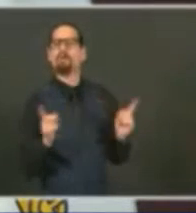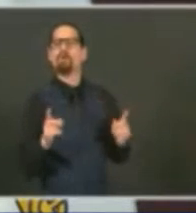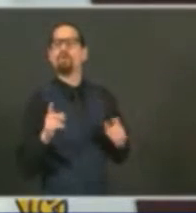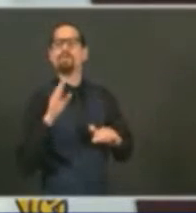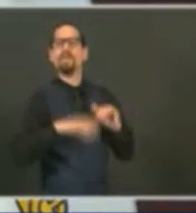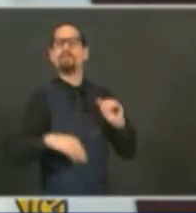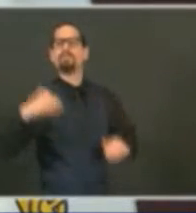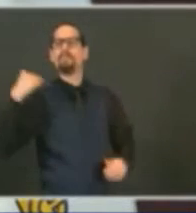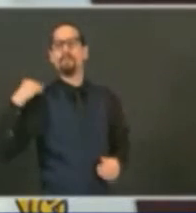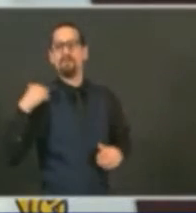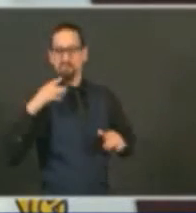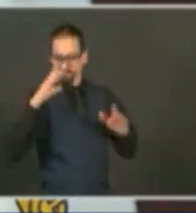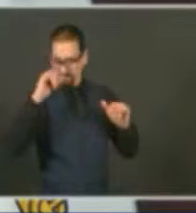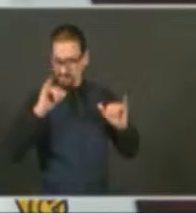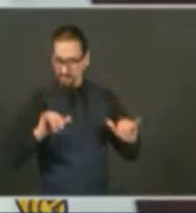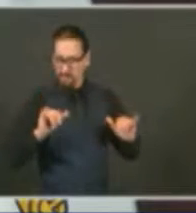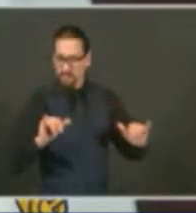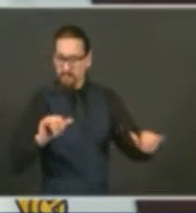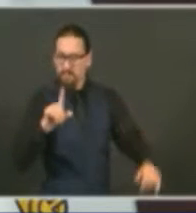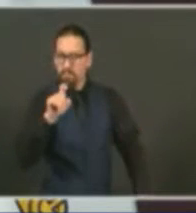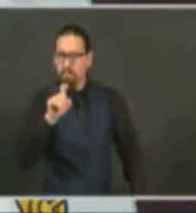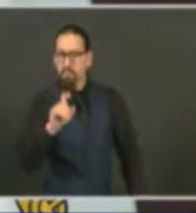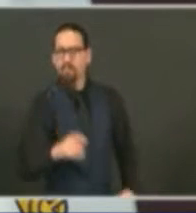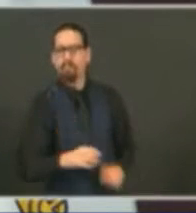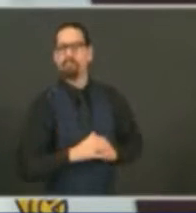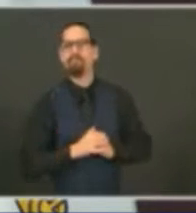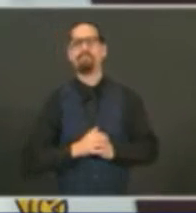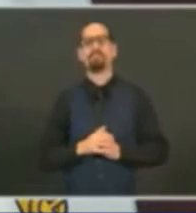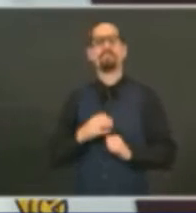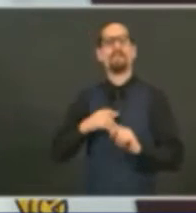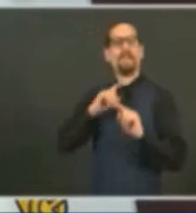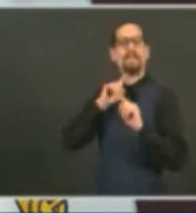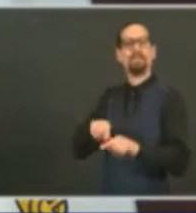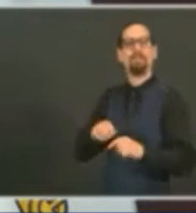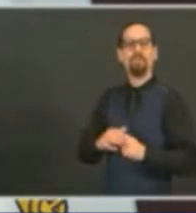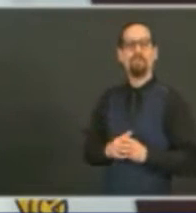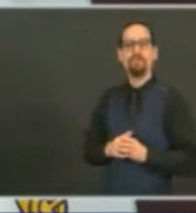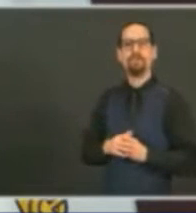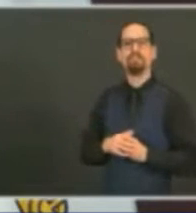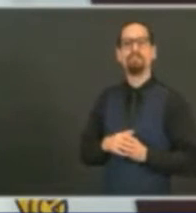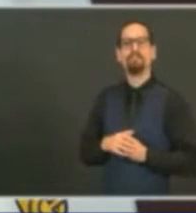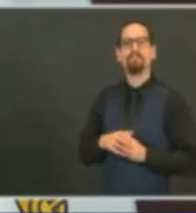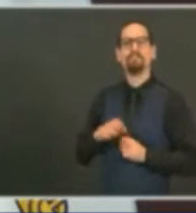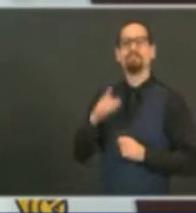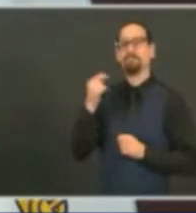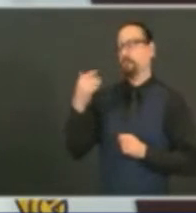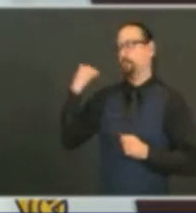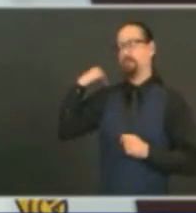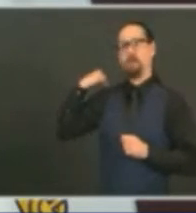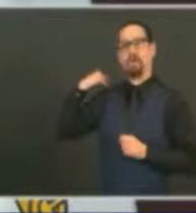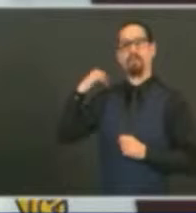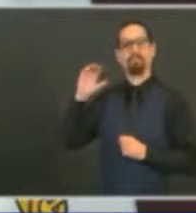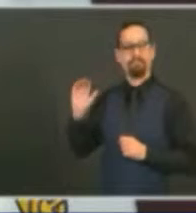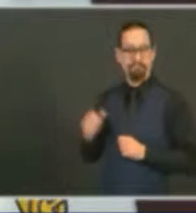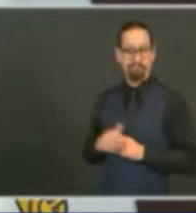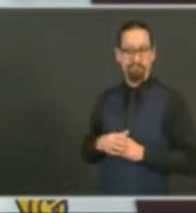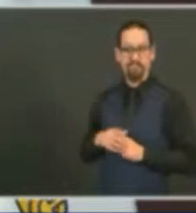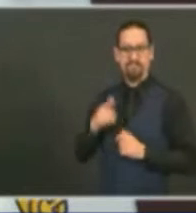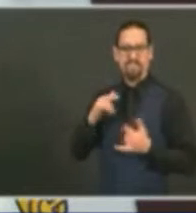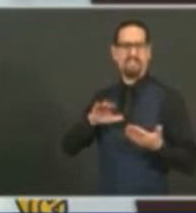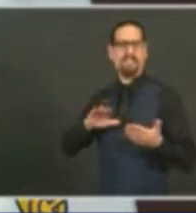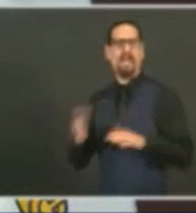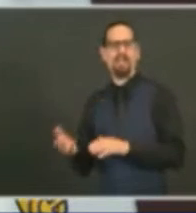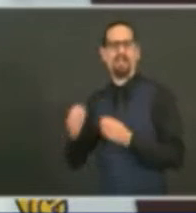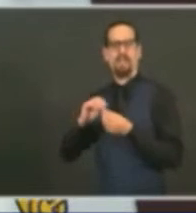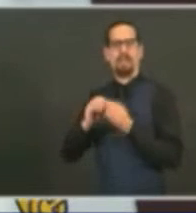spring? What I shared earlier is that the fatality rate connected